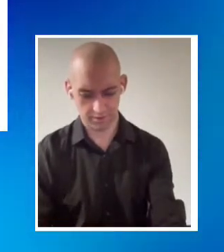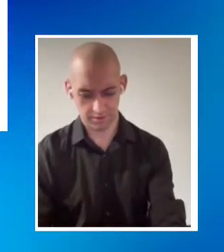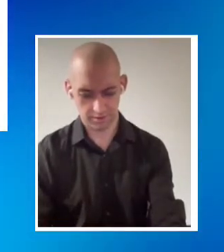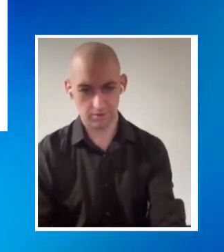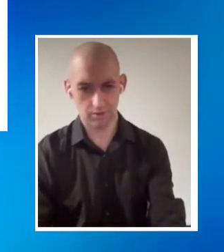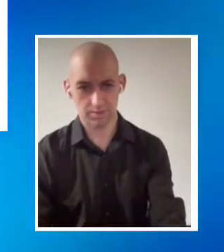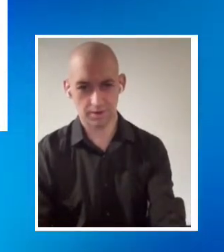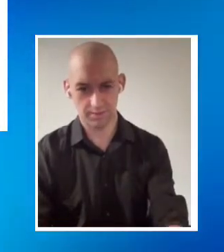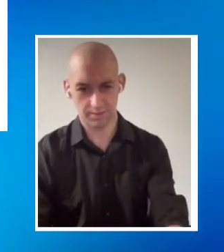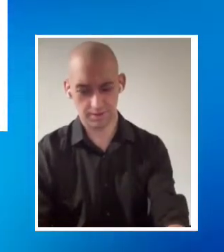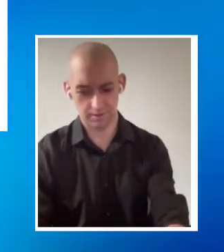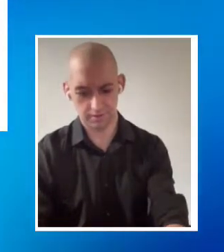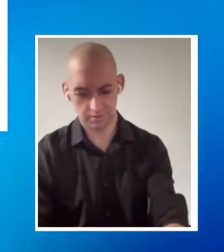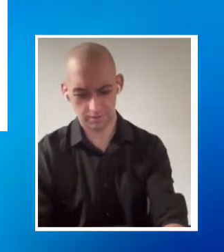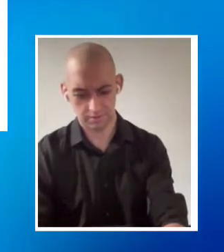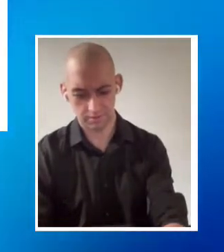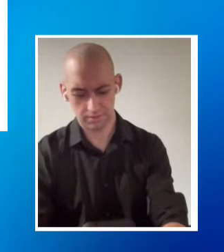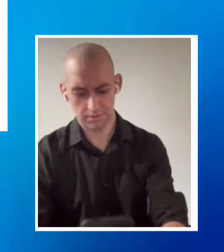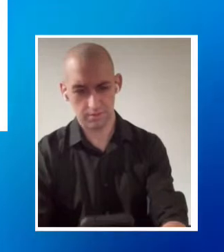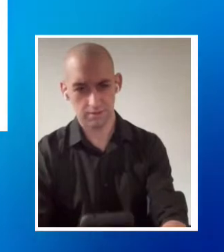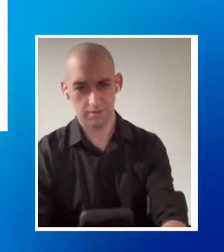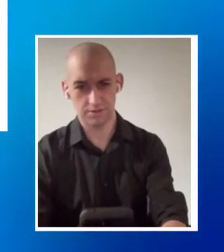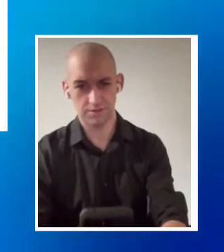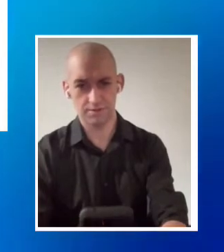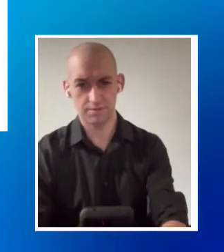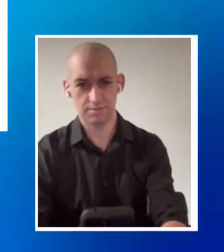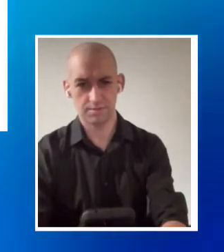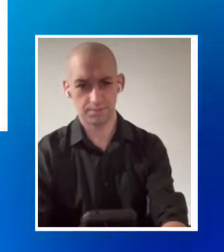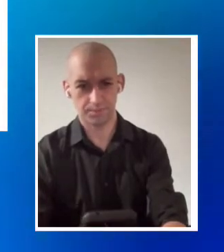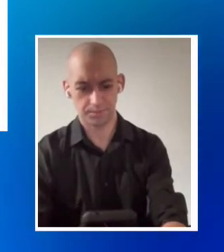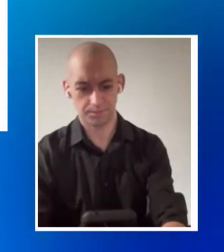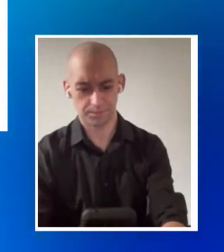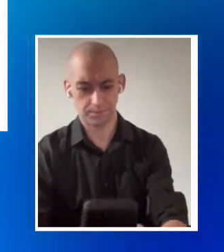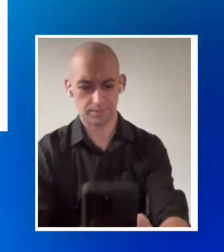Diane, during our in-person community meeting. I heard.